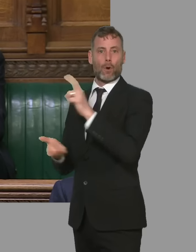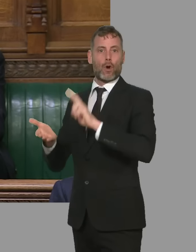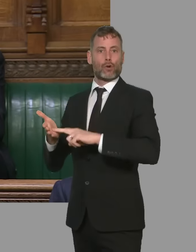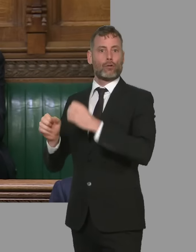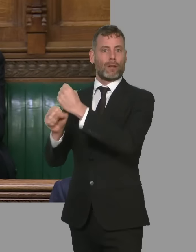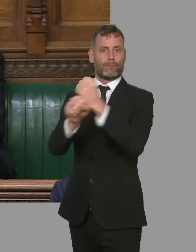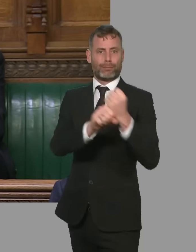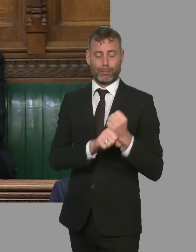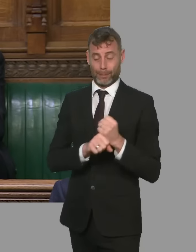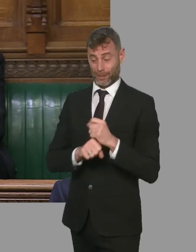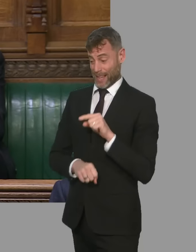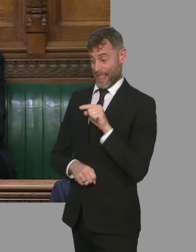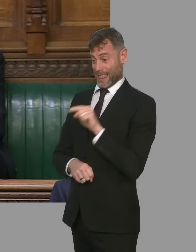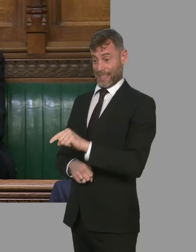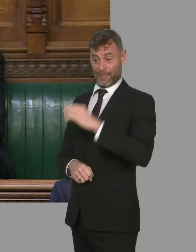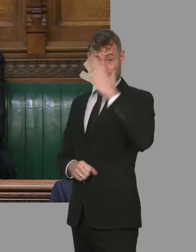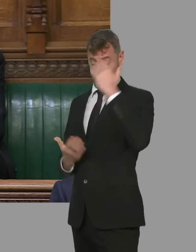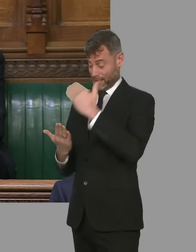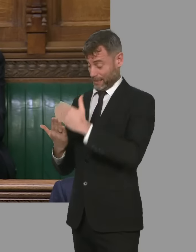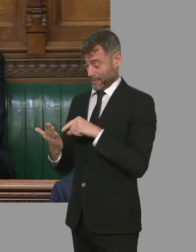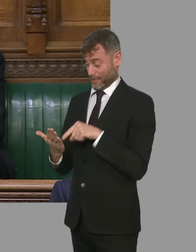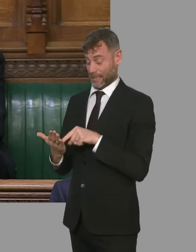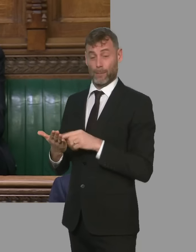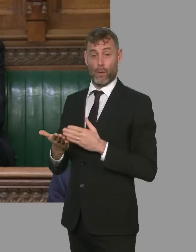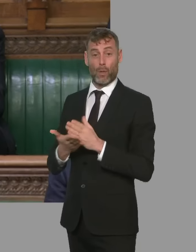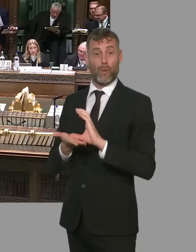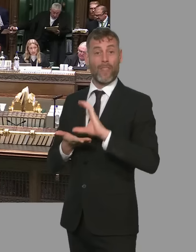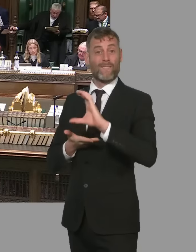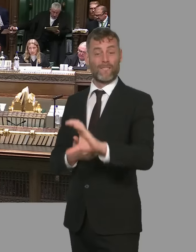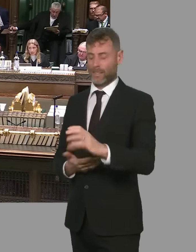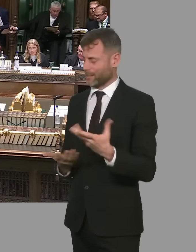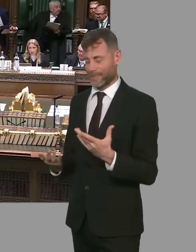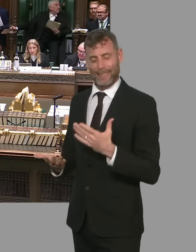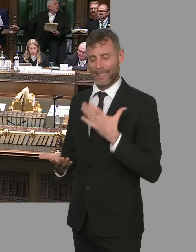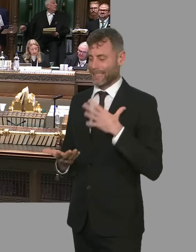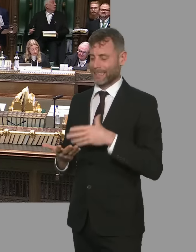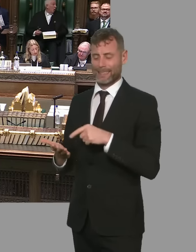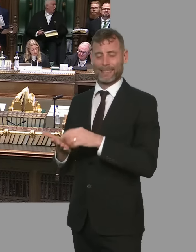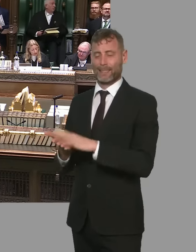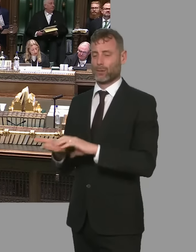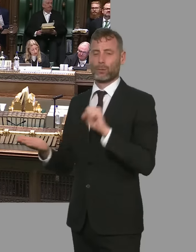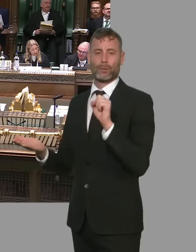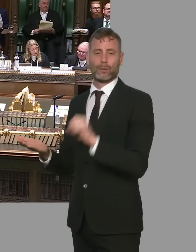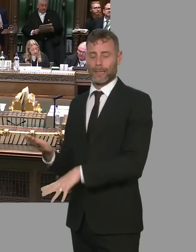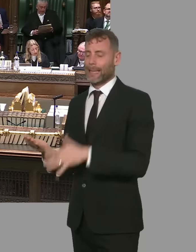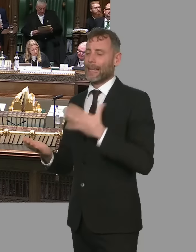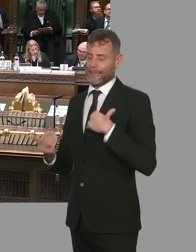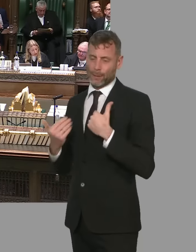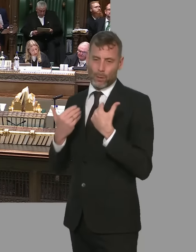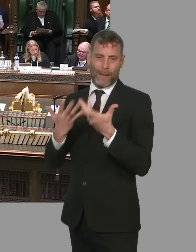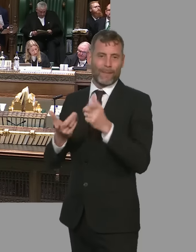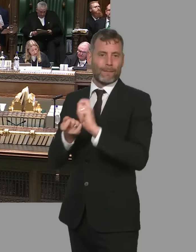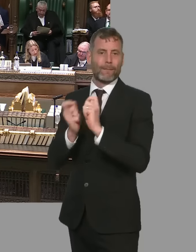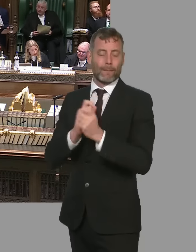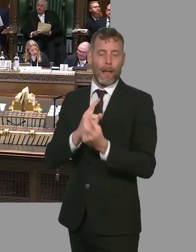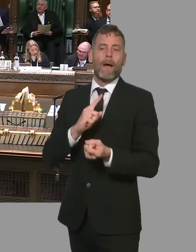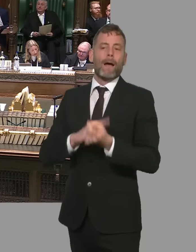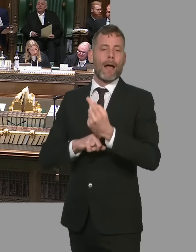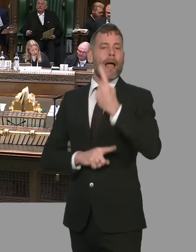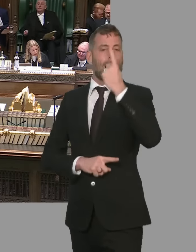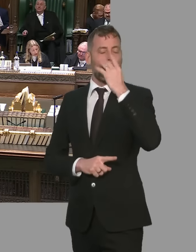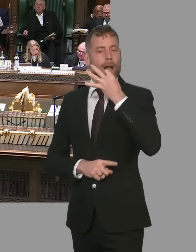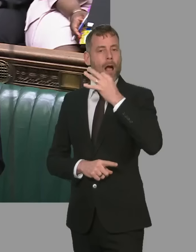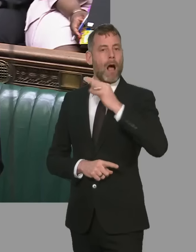fully funded repairs carried out by a competent builder? Prime Minister. Mr. Speaker, an independent audit of the previous government's failed